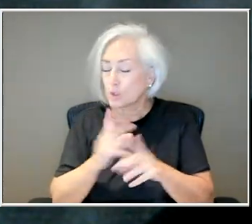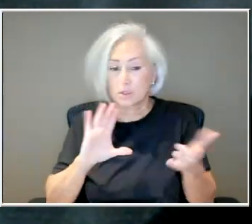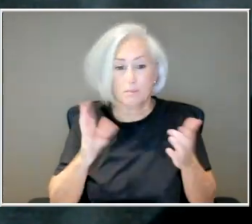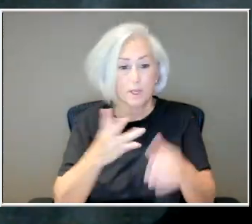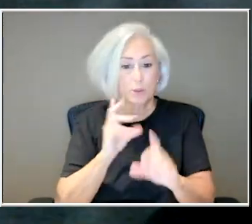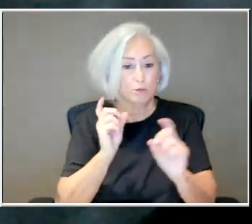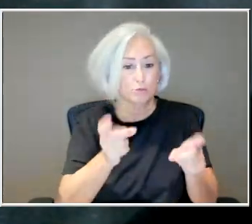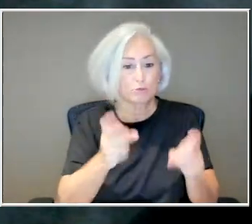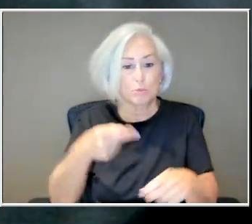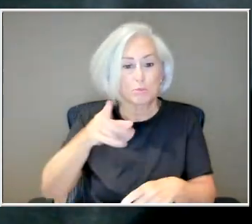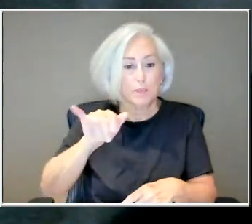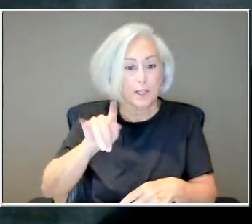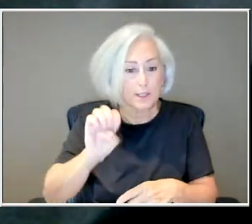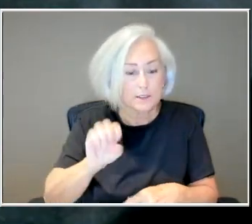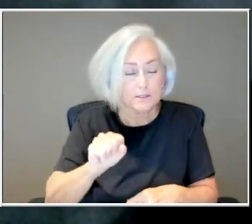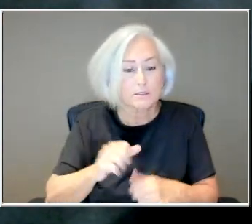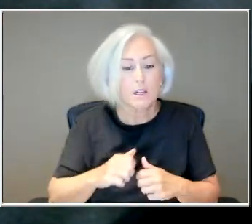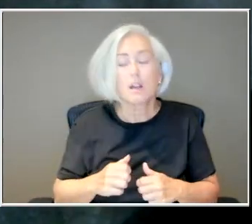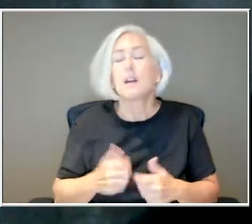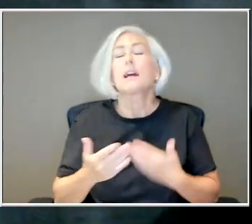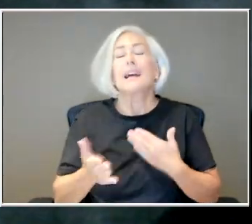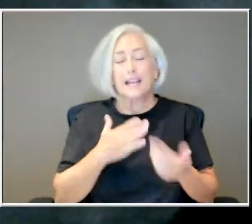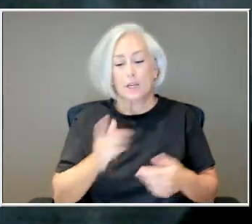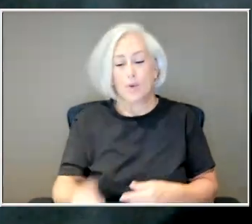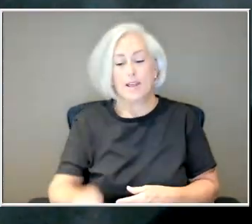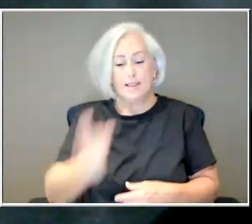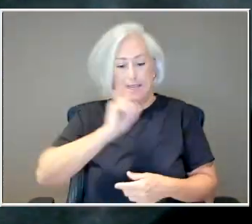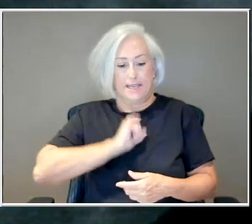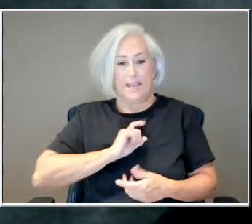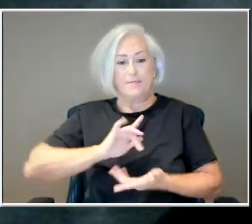go ahead. I was going to say they gave me this medication